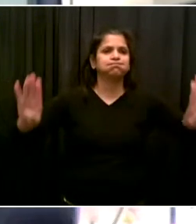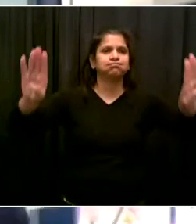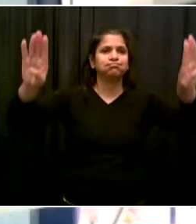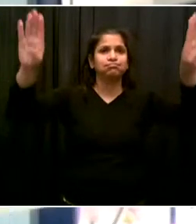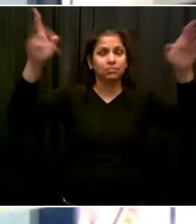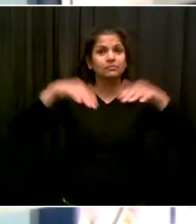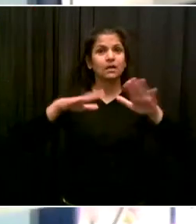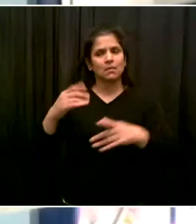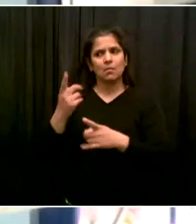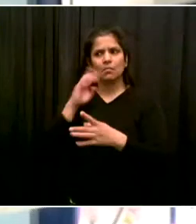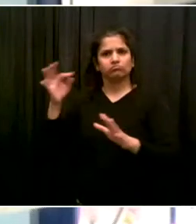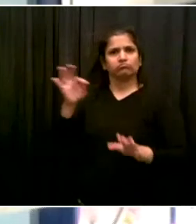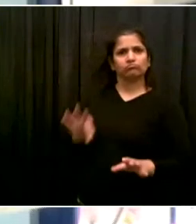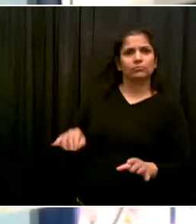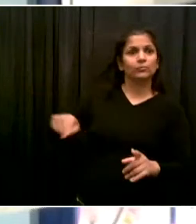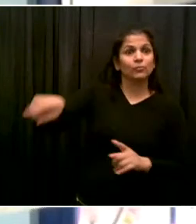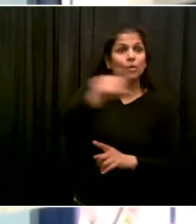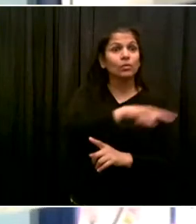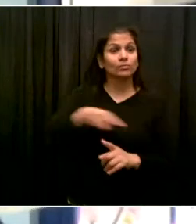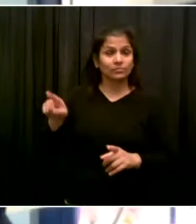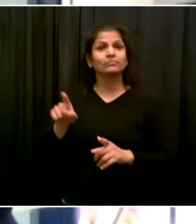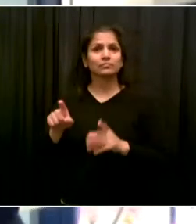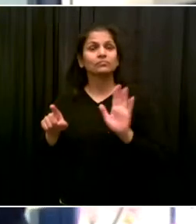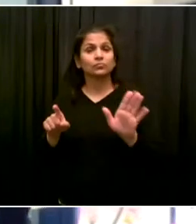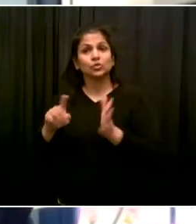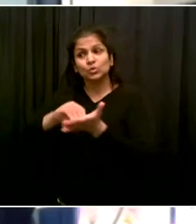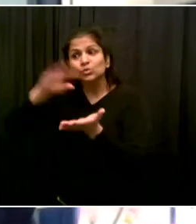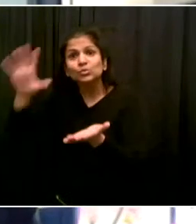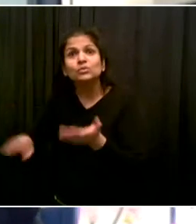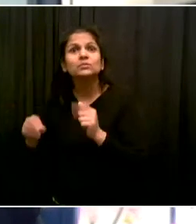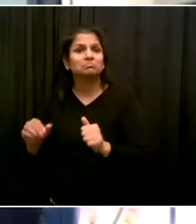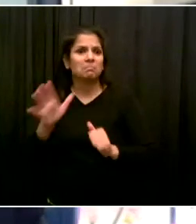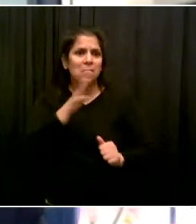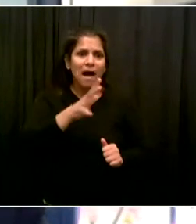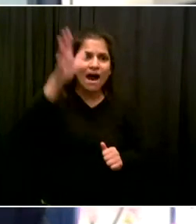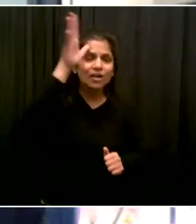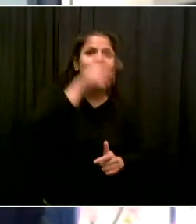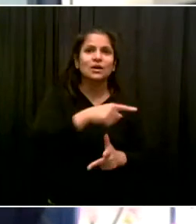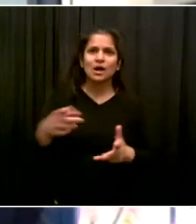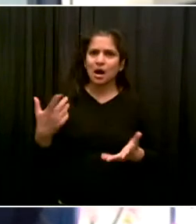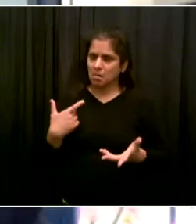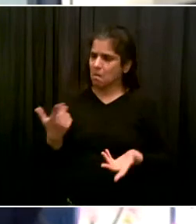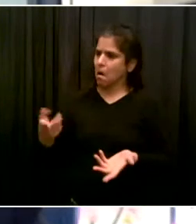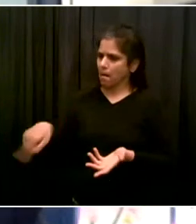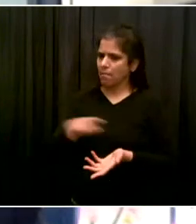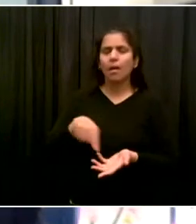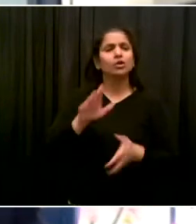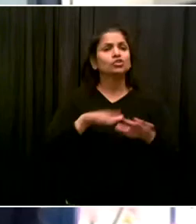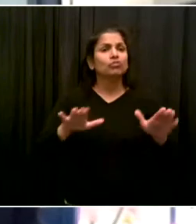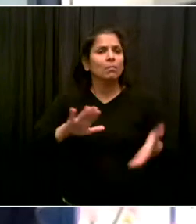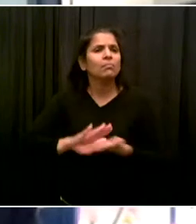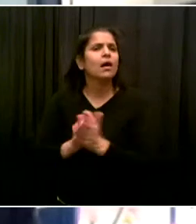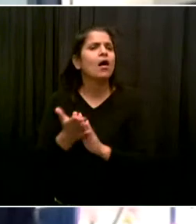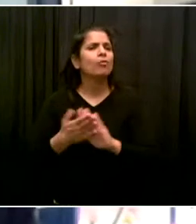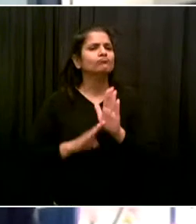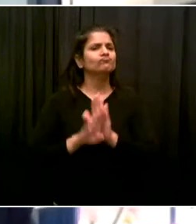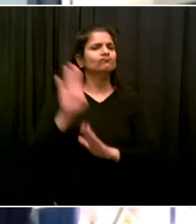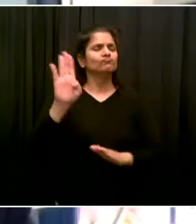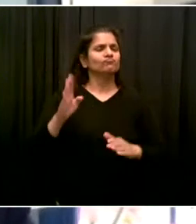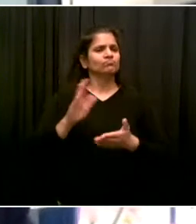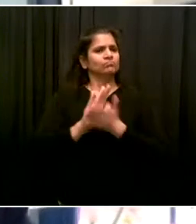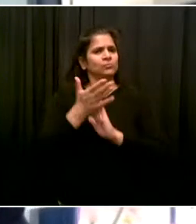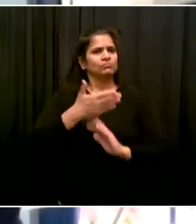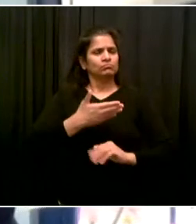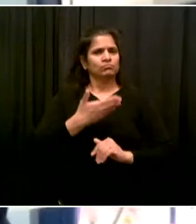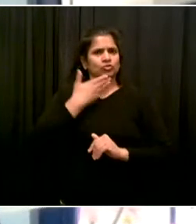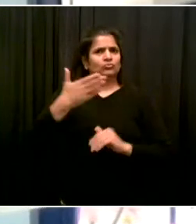entire community. And after the challenges we faced together over the past year, is exactly what we need.